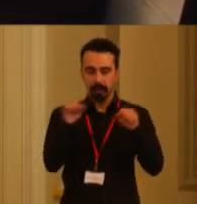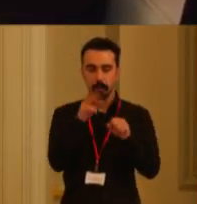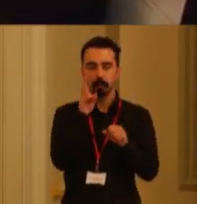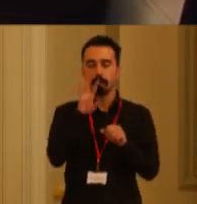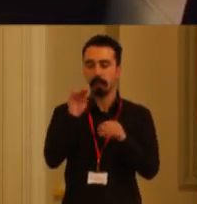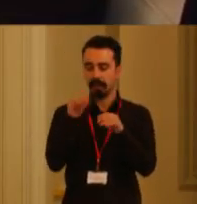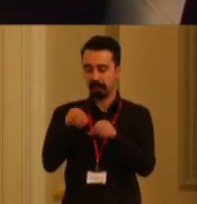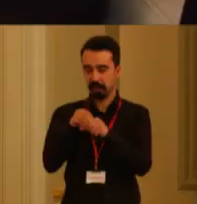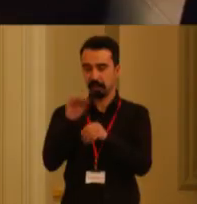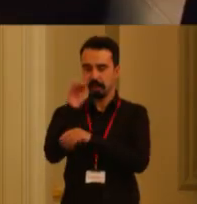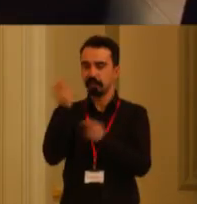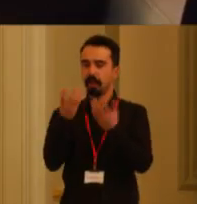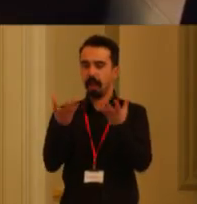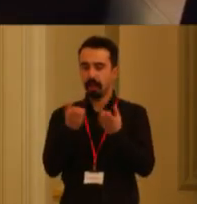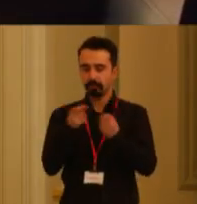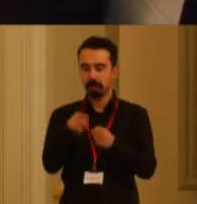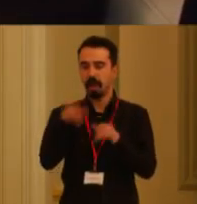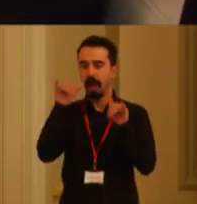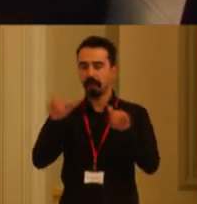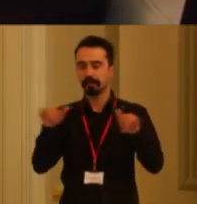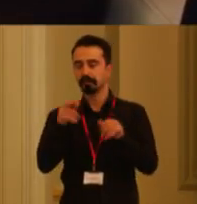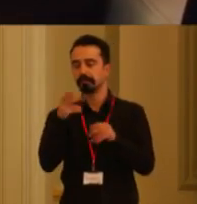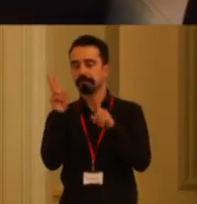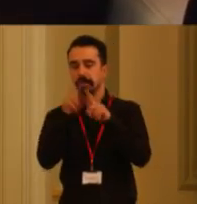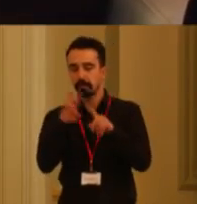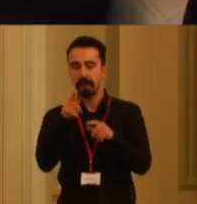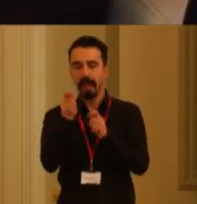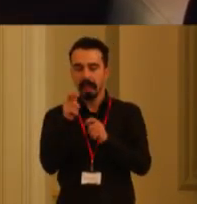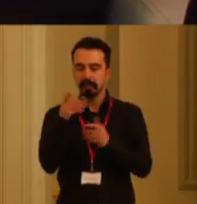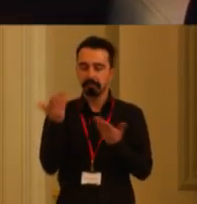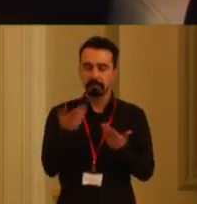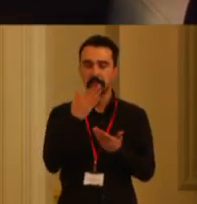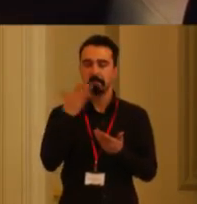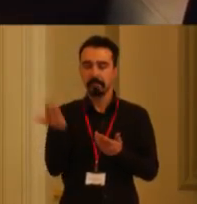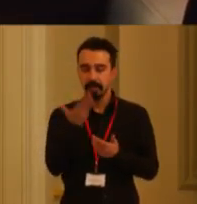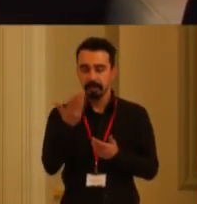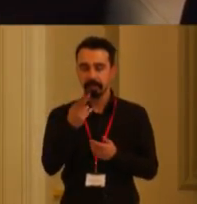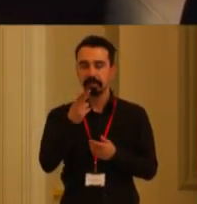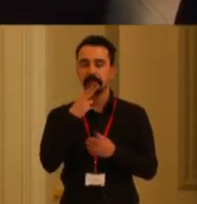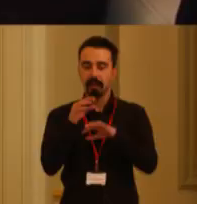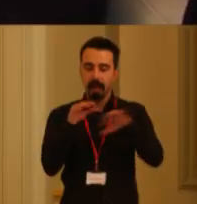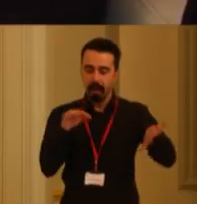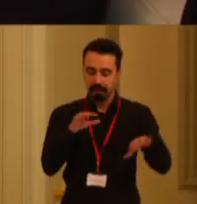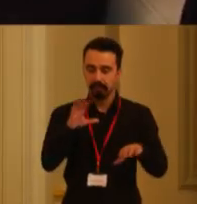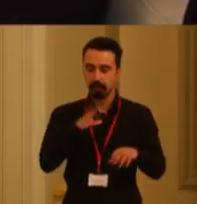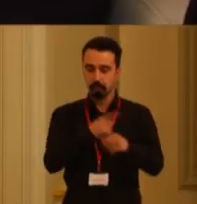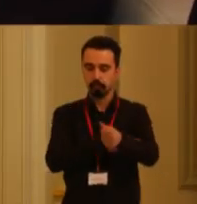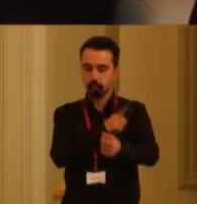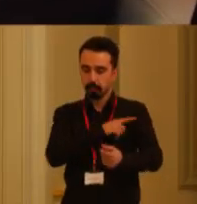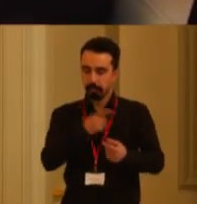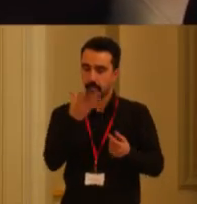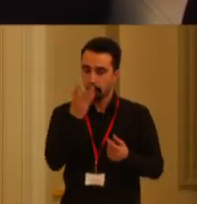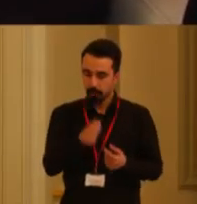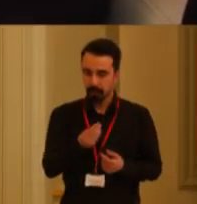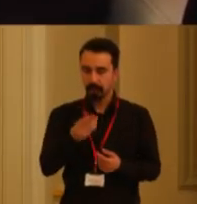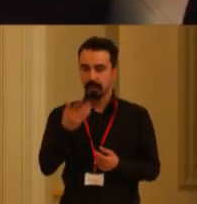that it's a matter of whether you're a man or woman. They can't access the jobs market or education